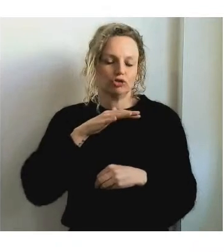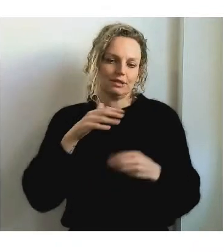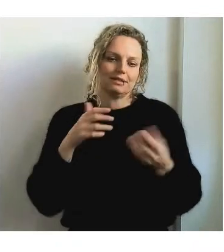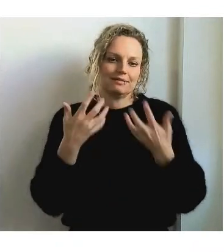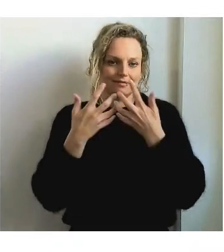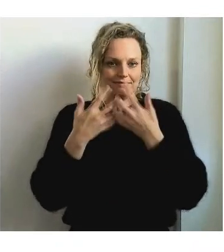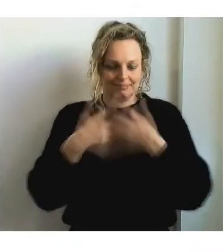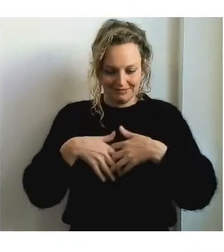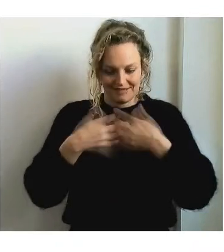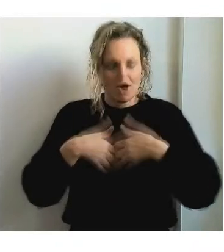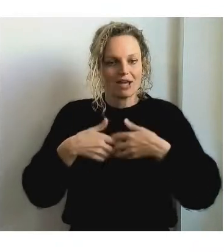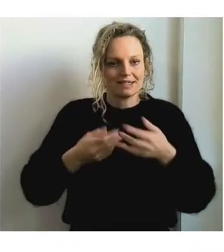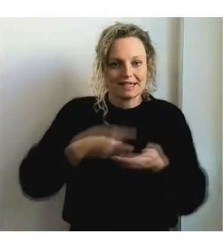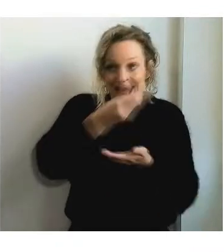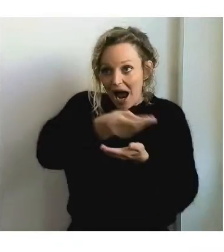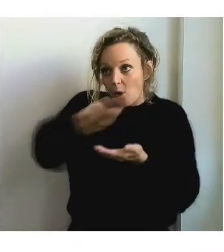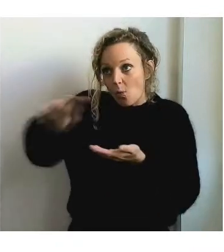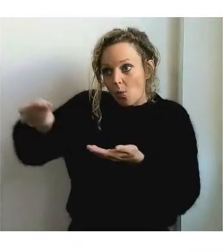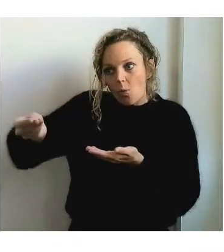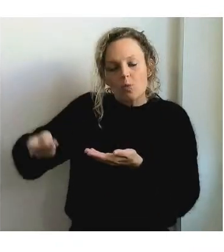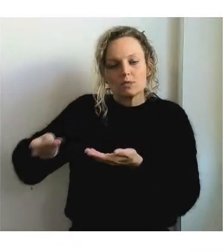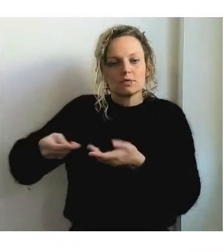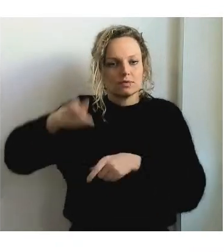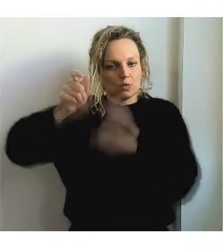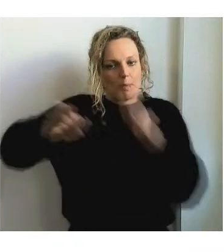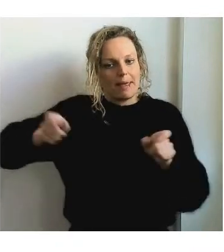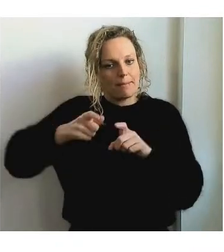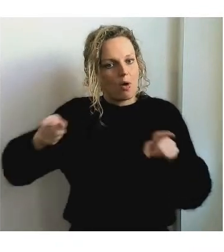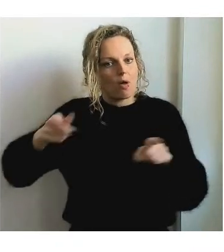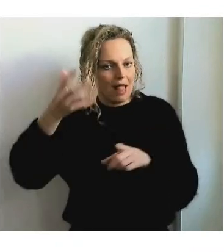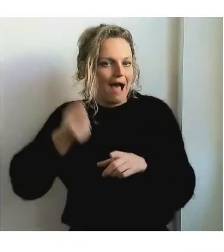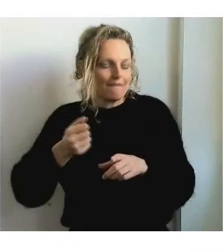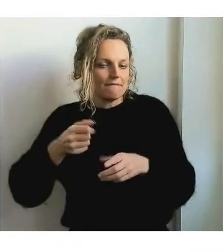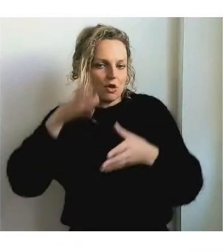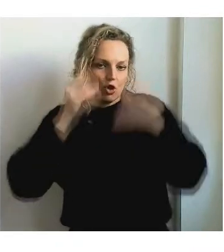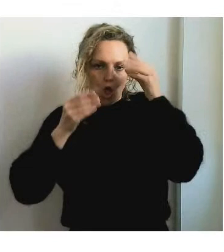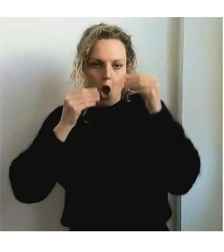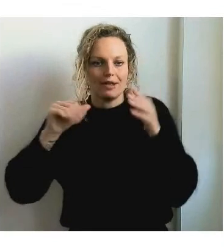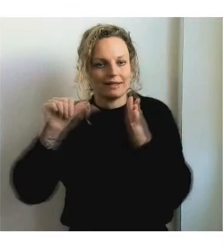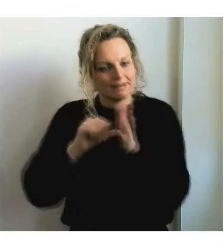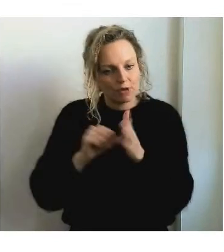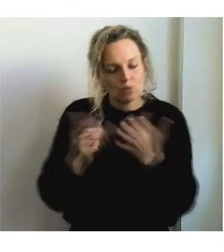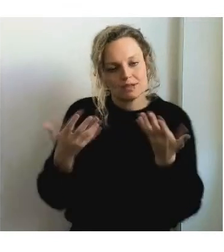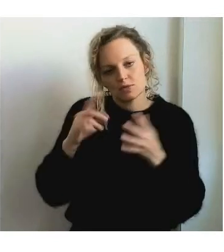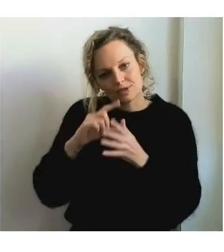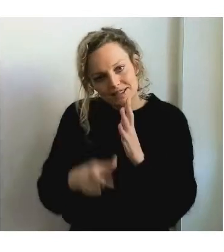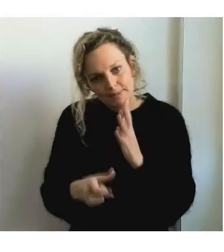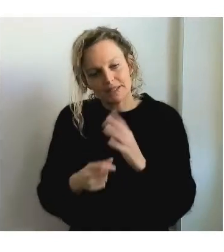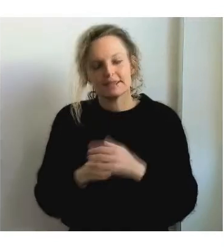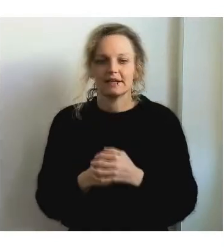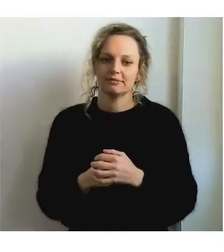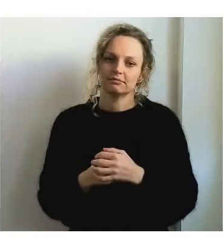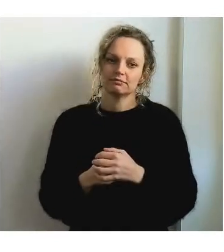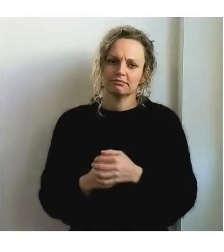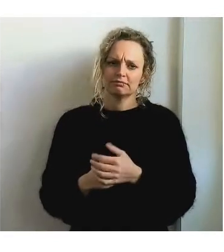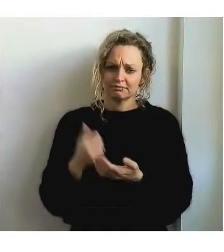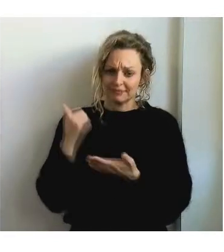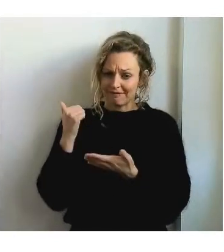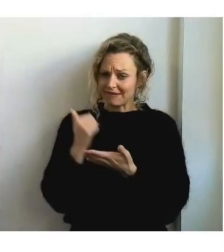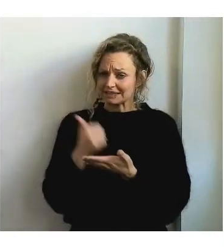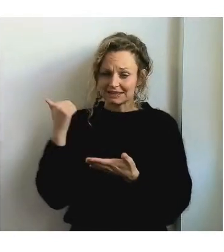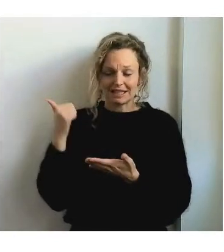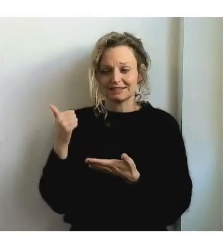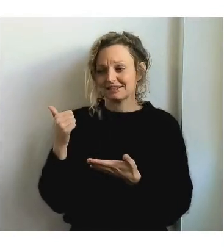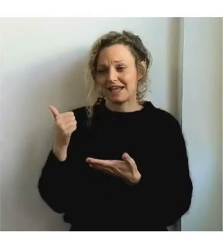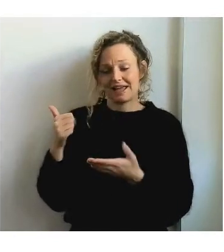Fantastic, and it's a real achievement for everyone. So yeah, really, and it was brilliant being involved as the